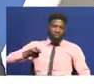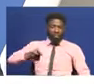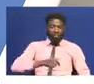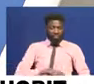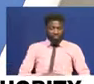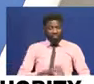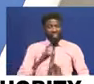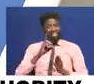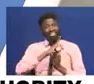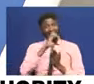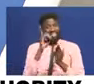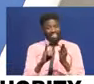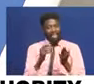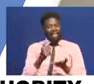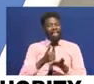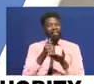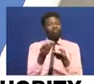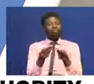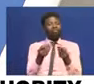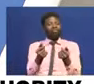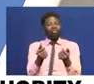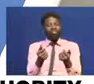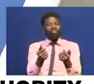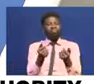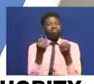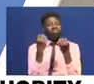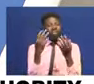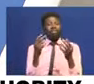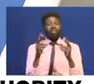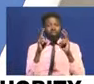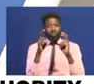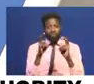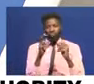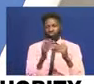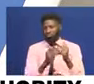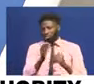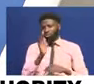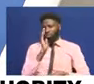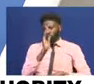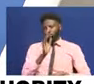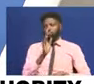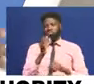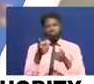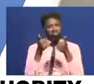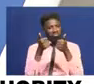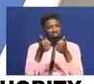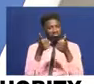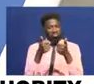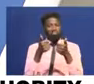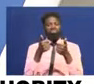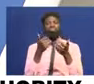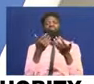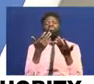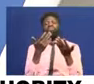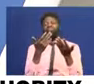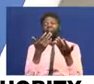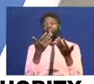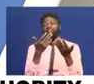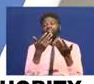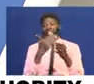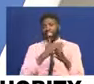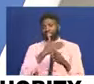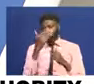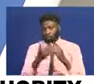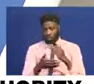design. So it is supposed to be a more sustainable scheme as we go forward. But in addition to that, it's supposed to be a scheme where we can be able, and therefore we can be able to